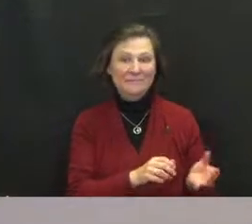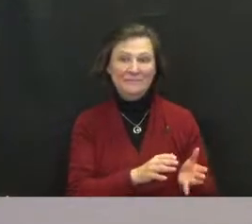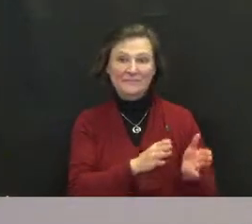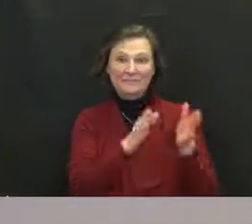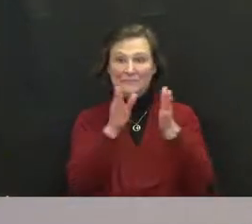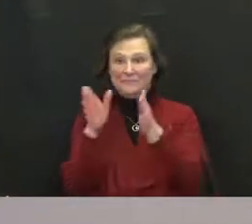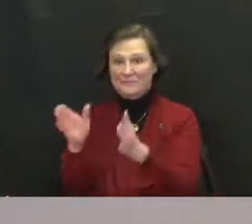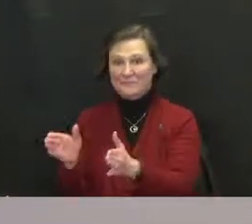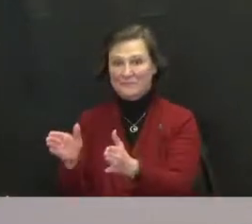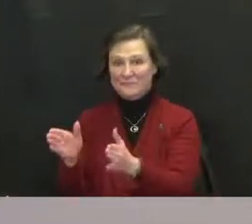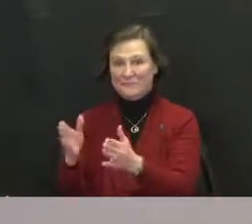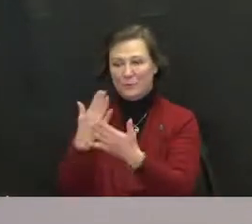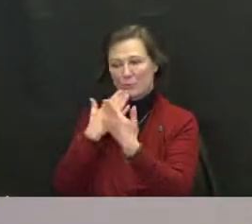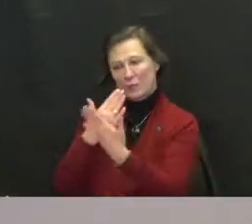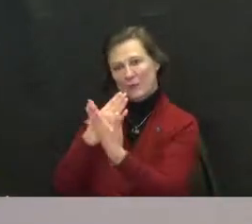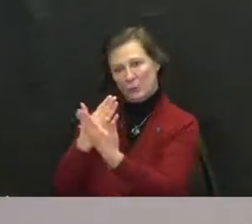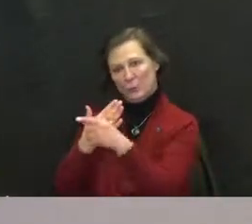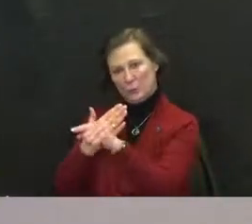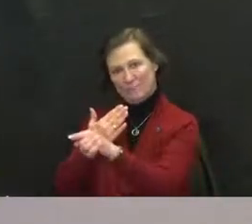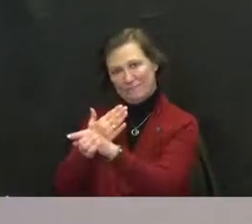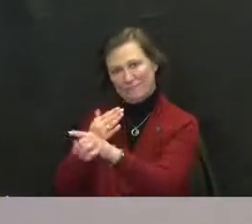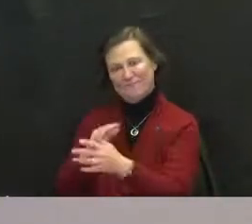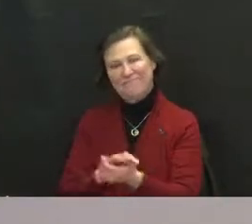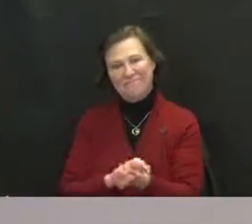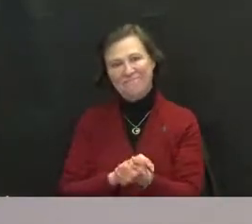And gratitude.